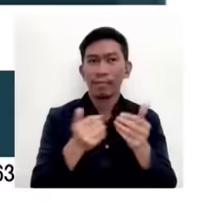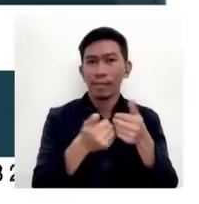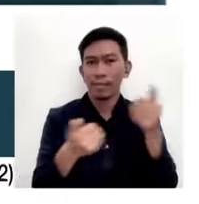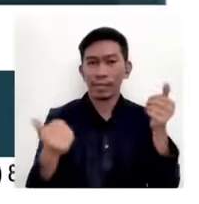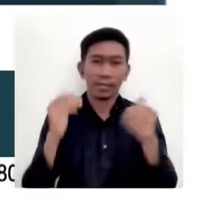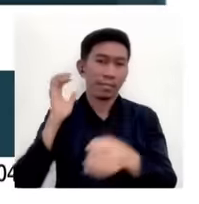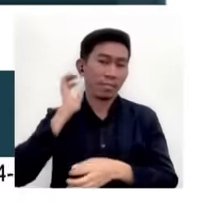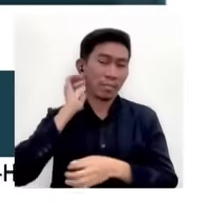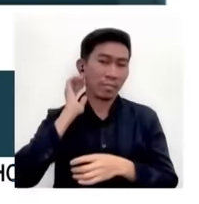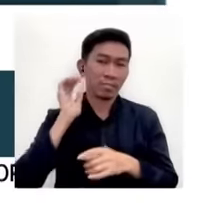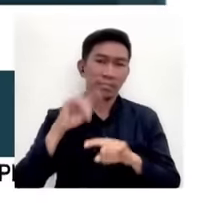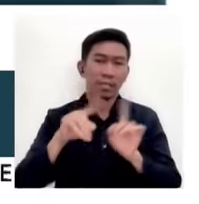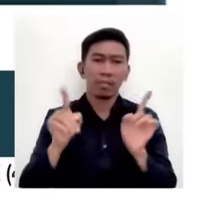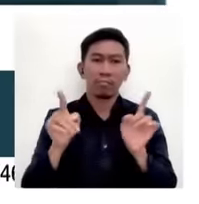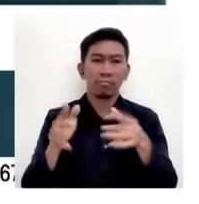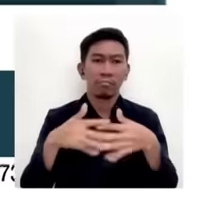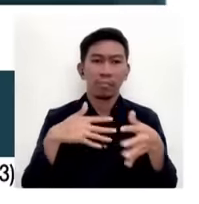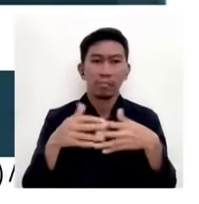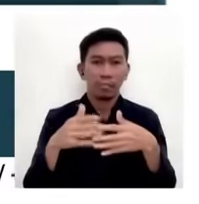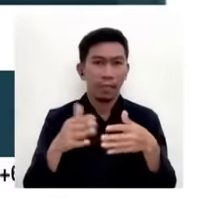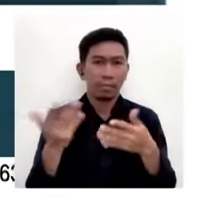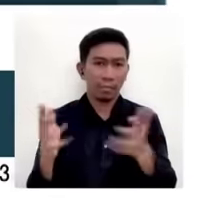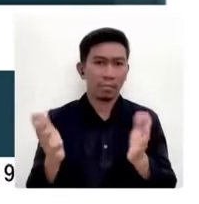nonetheless, that has been there